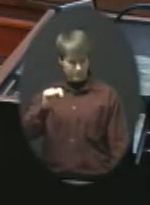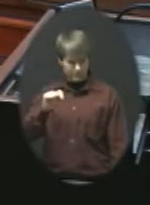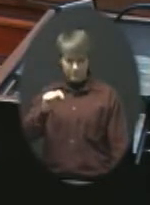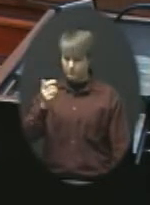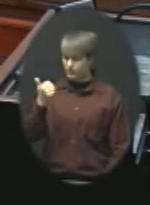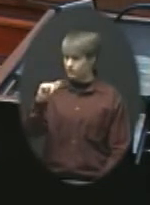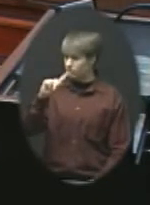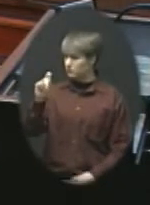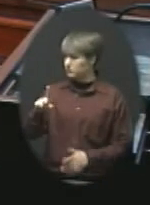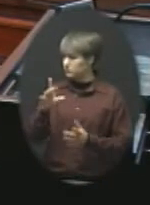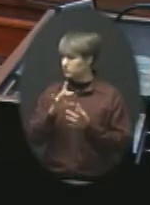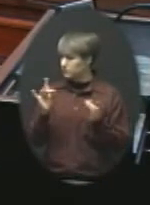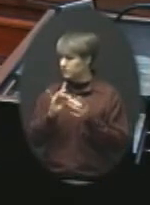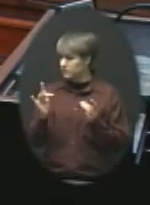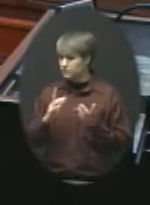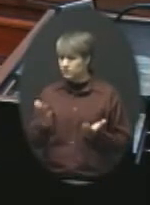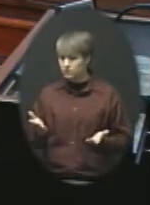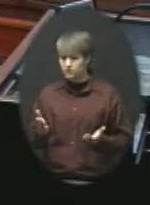Questions, comments?